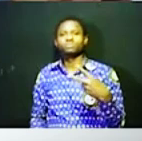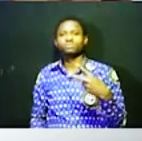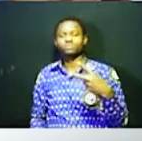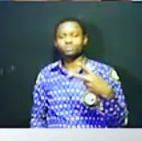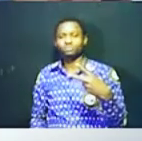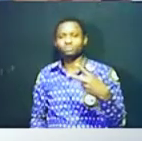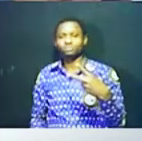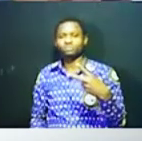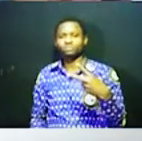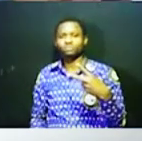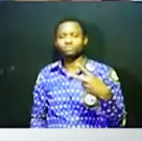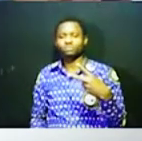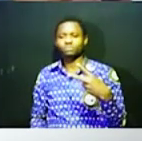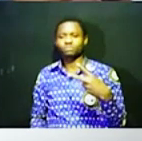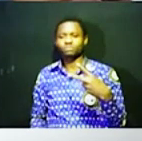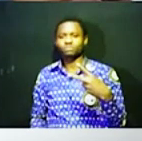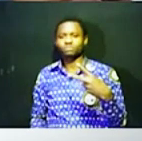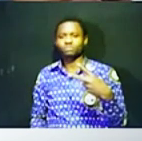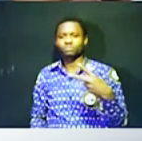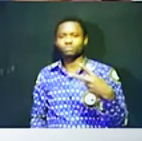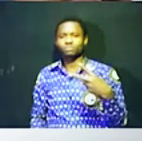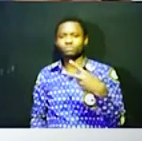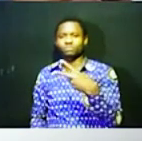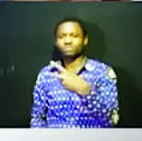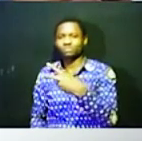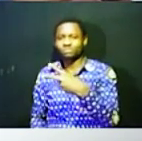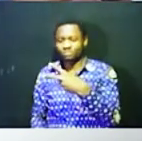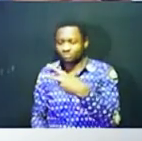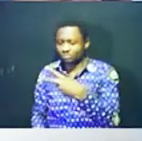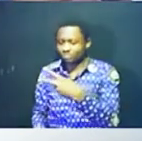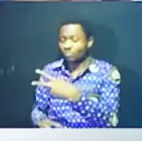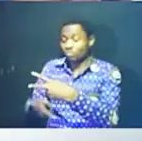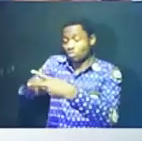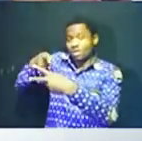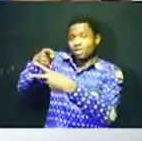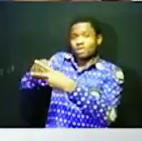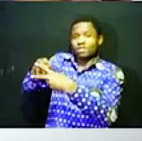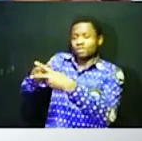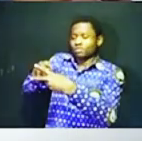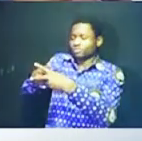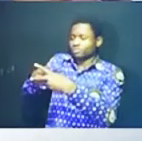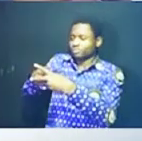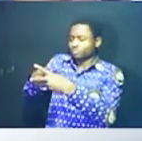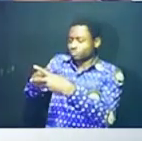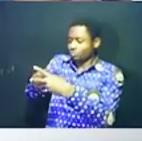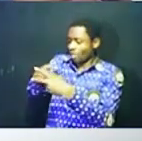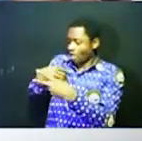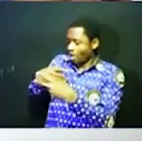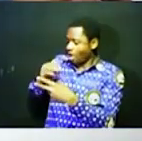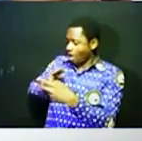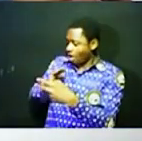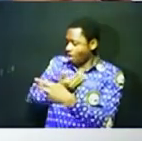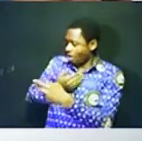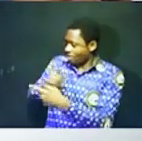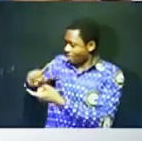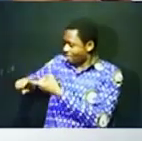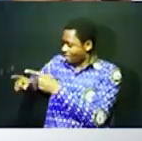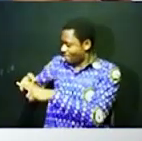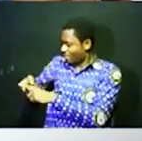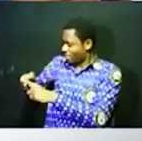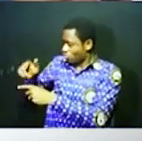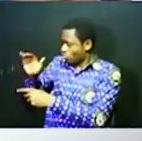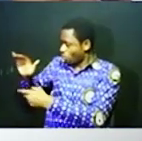have opportunity to influence both our neighbors' marriages and the